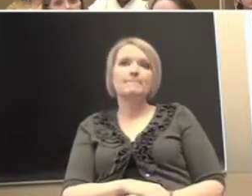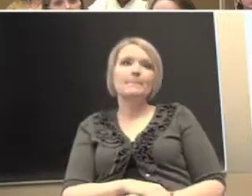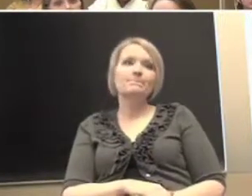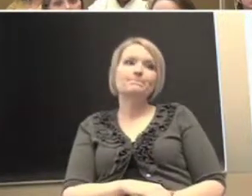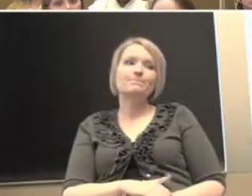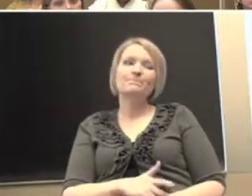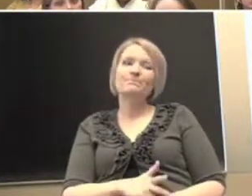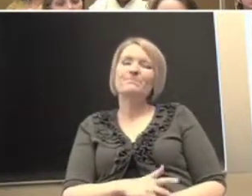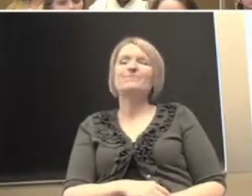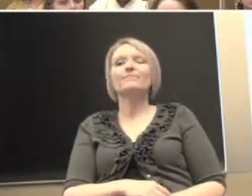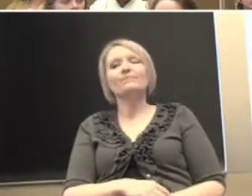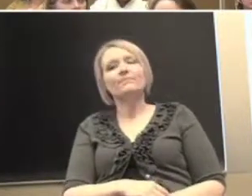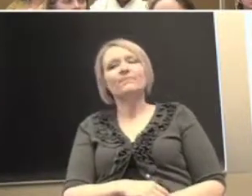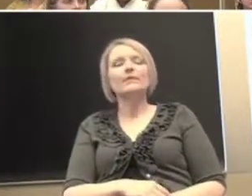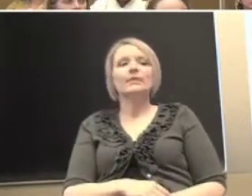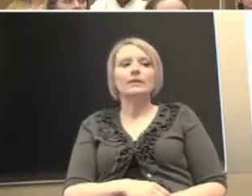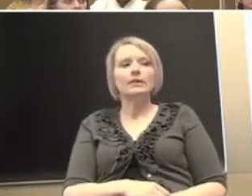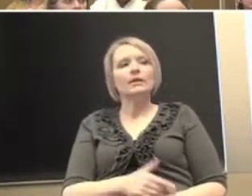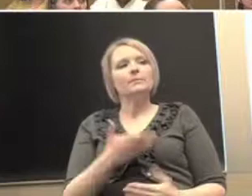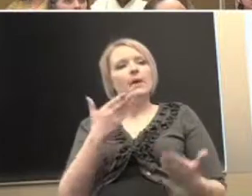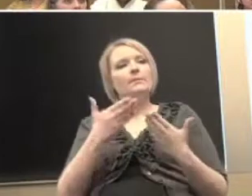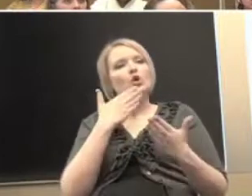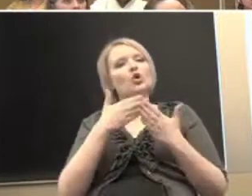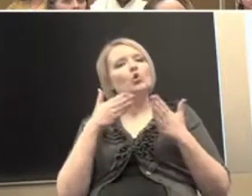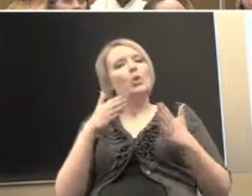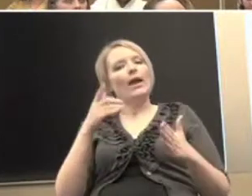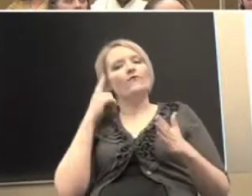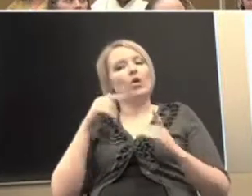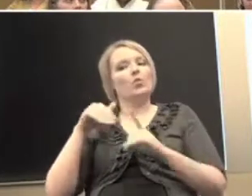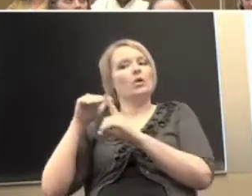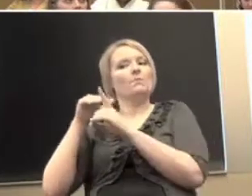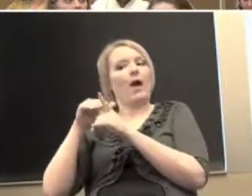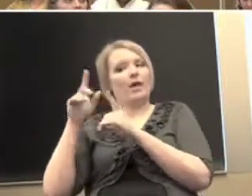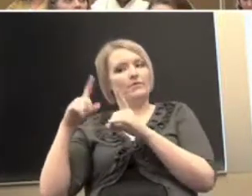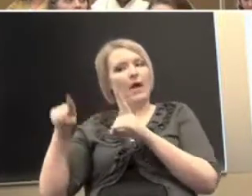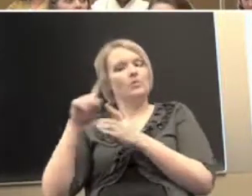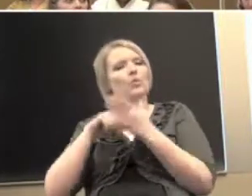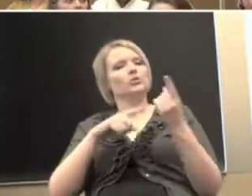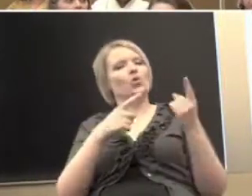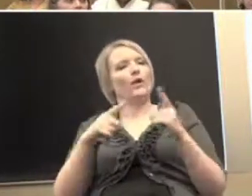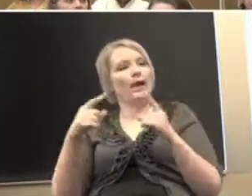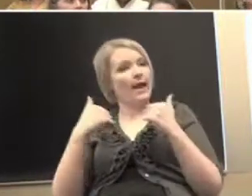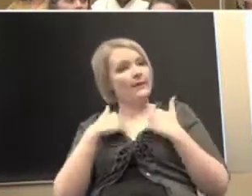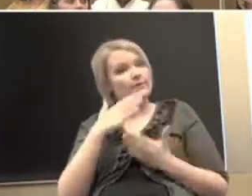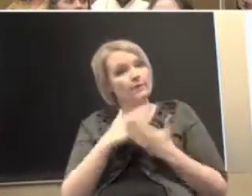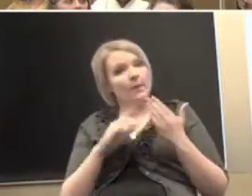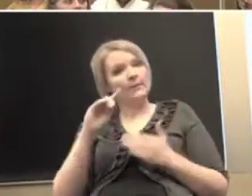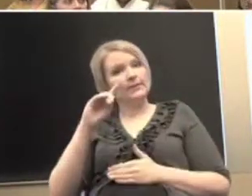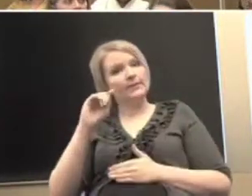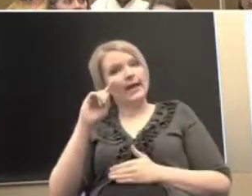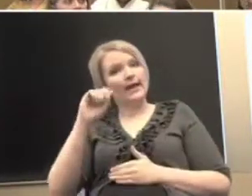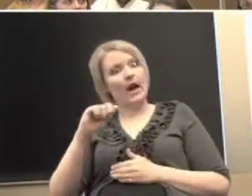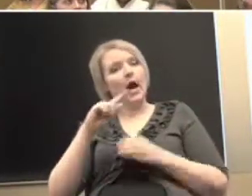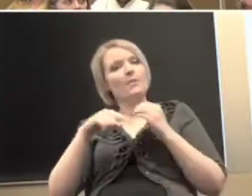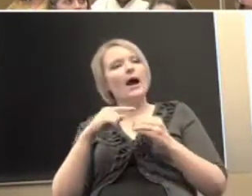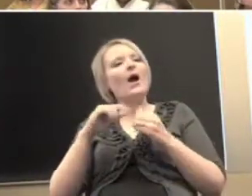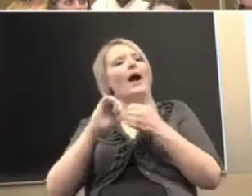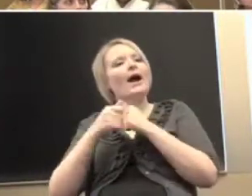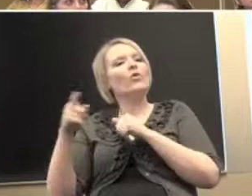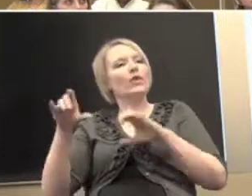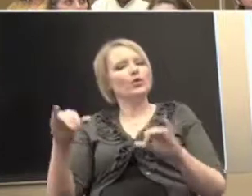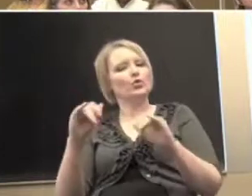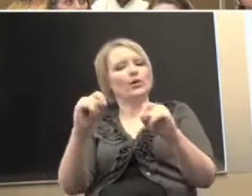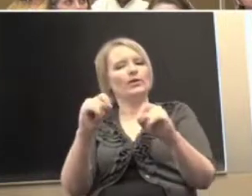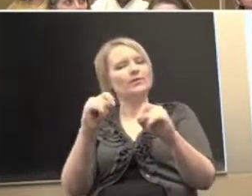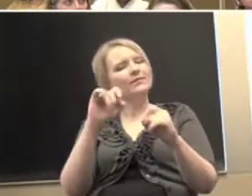Yeah, I mean, it might be a good way to say, to help remind them what's going on and to have some data on implementation. At least you've got